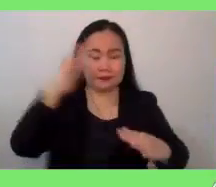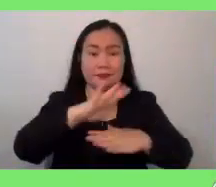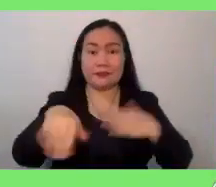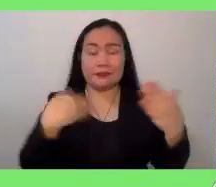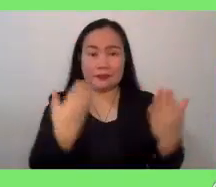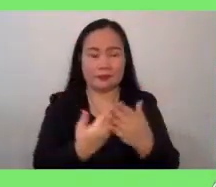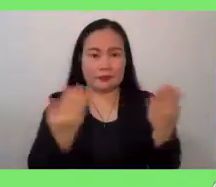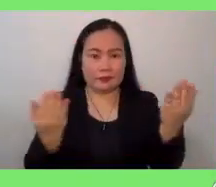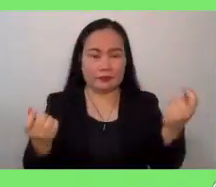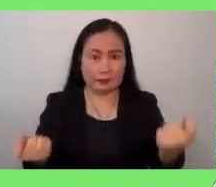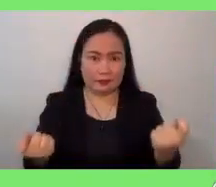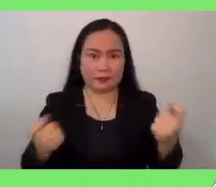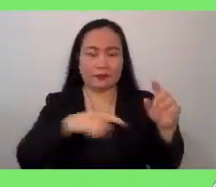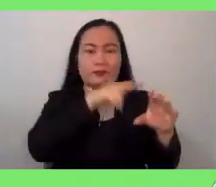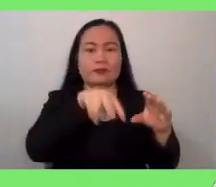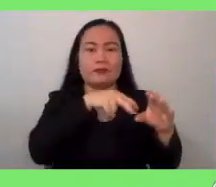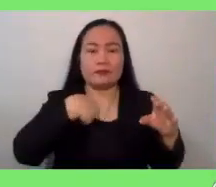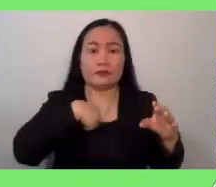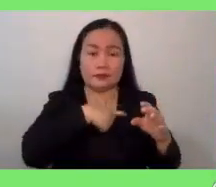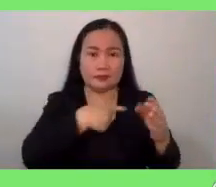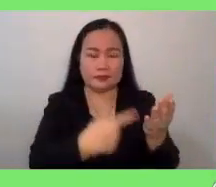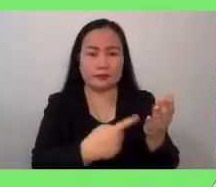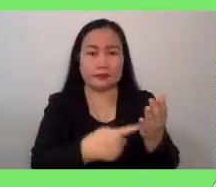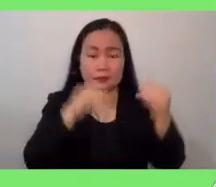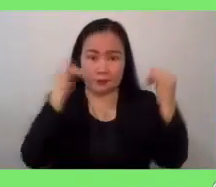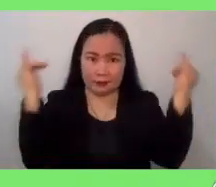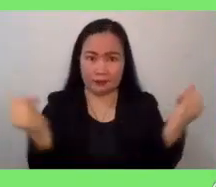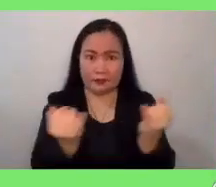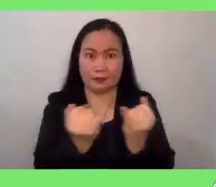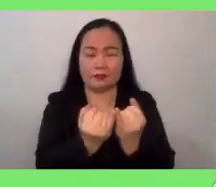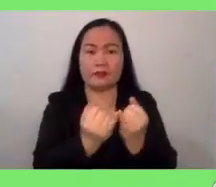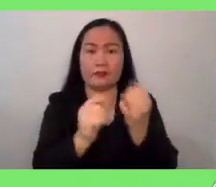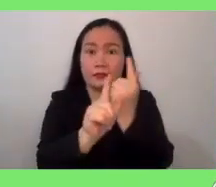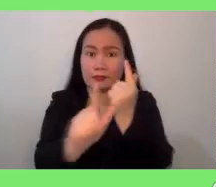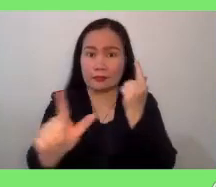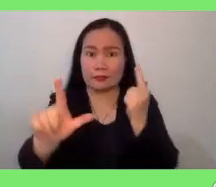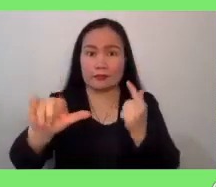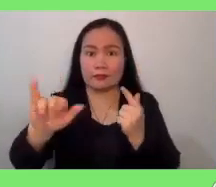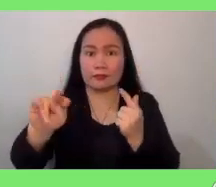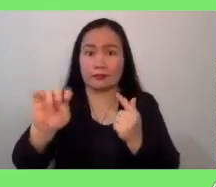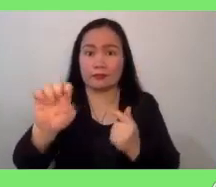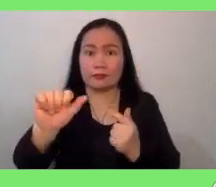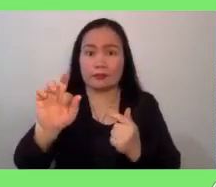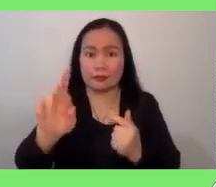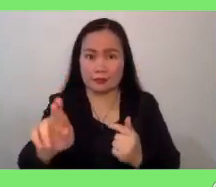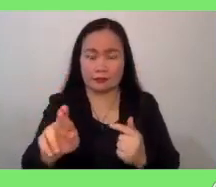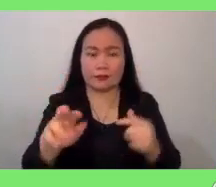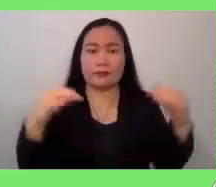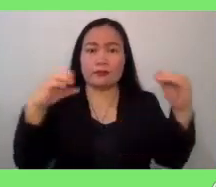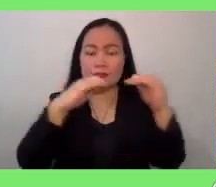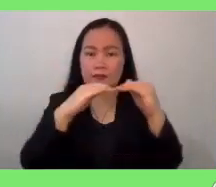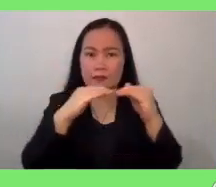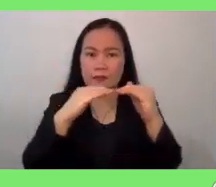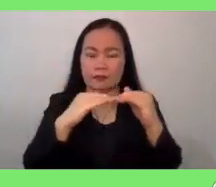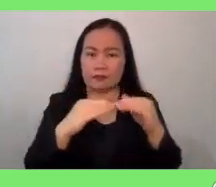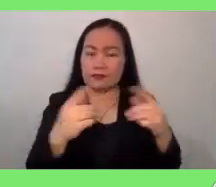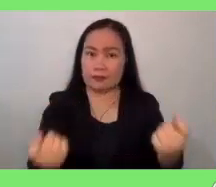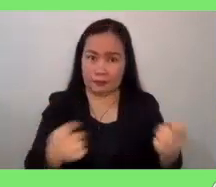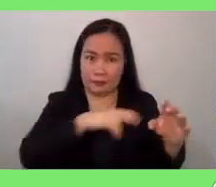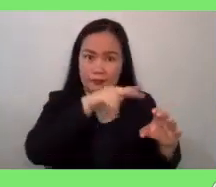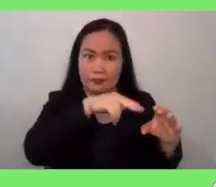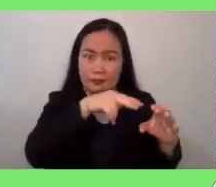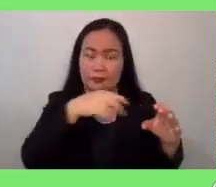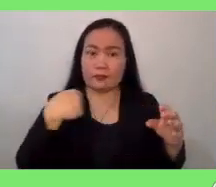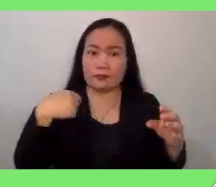Hi mga kawawmat, in this video we will discuss the introduction to linear equation. So in this video we will